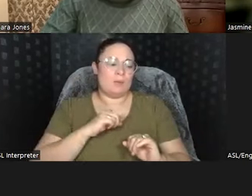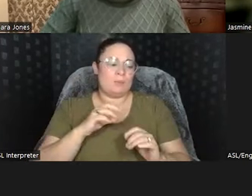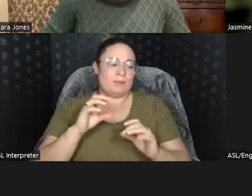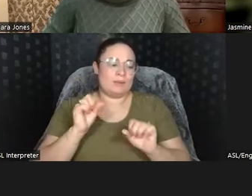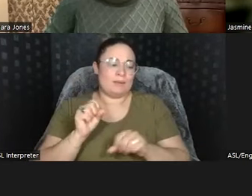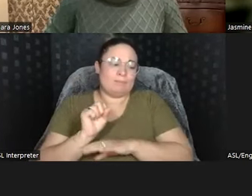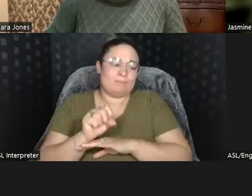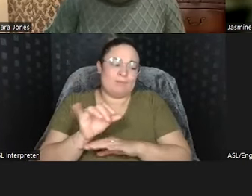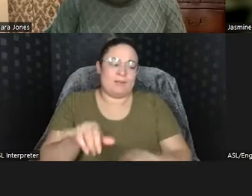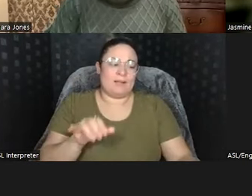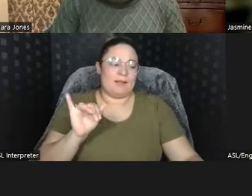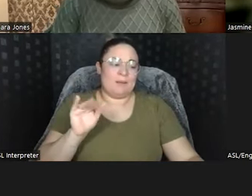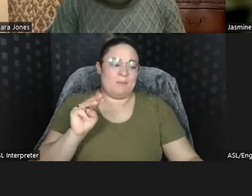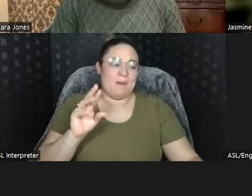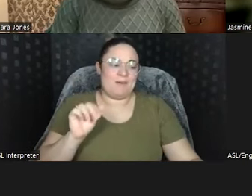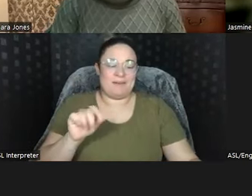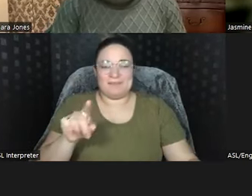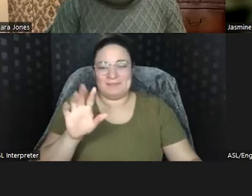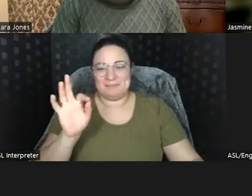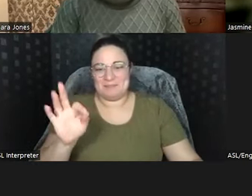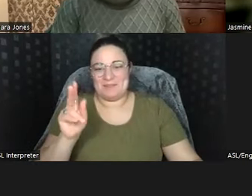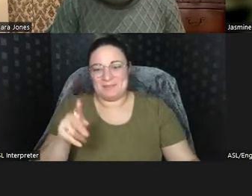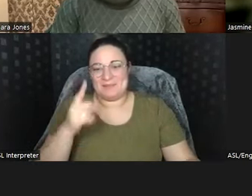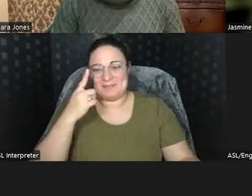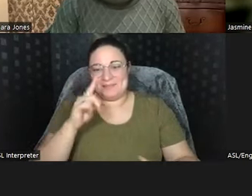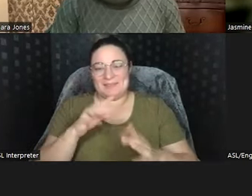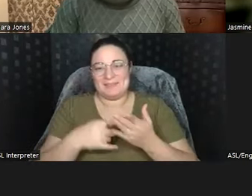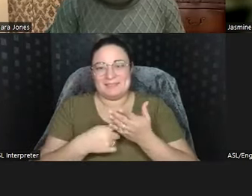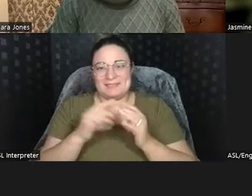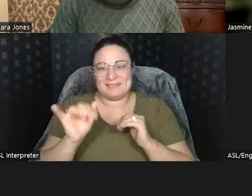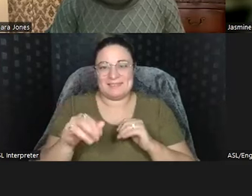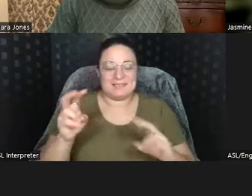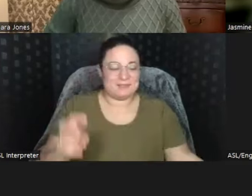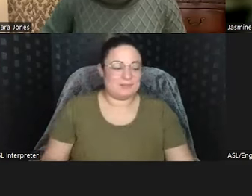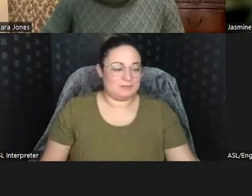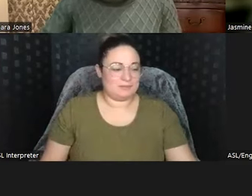And I think, Amara, you're the perfect person to maybe lead on talking about this issue.